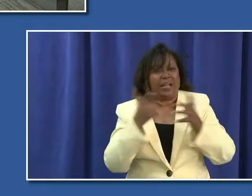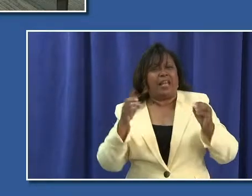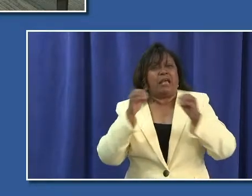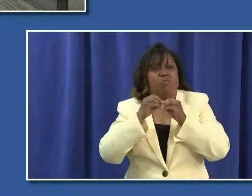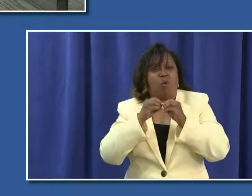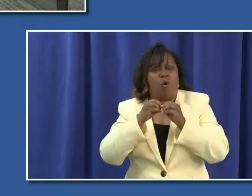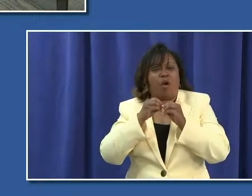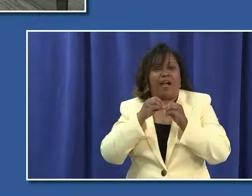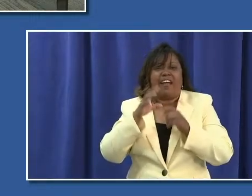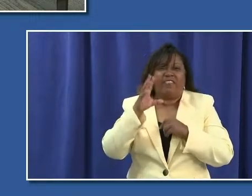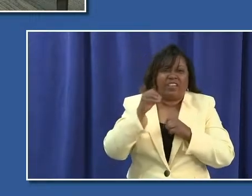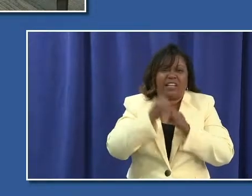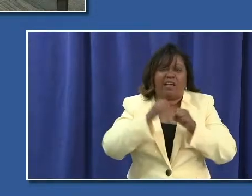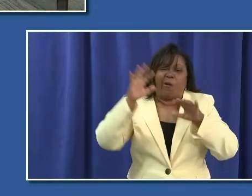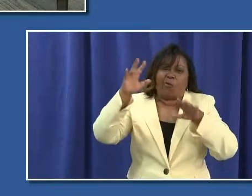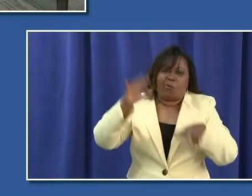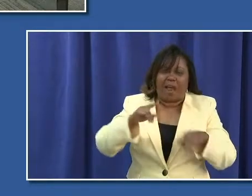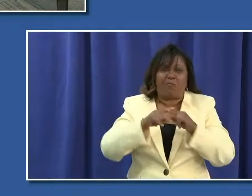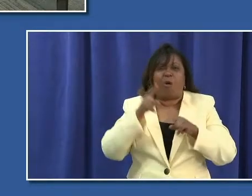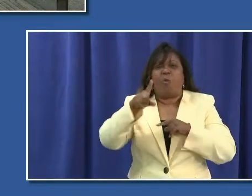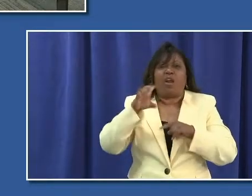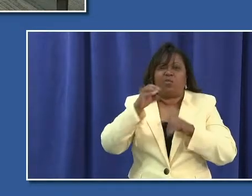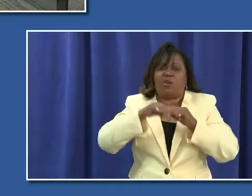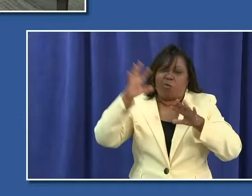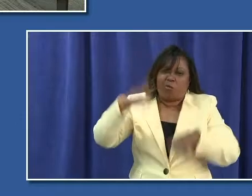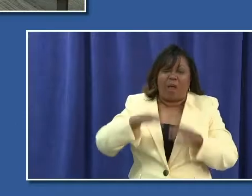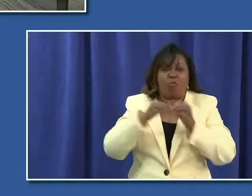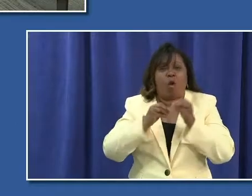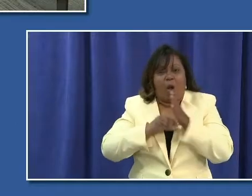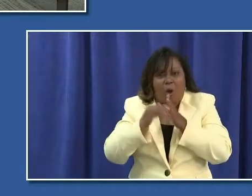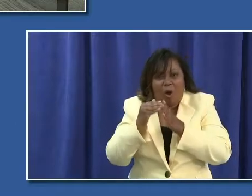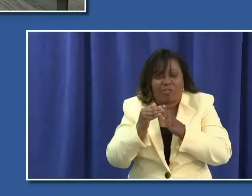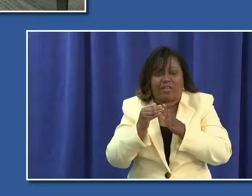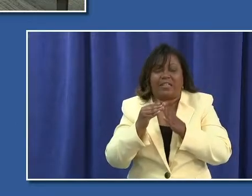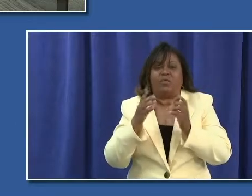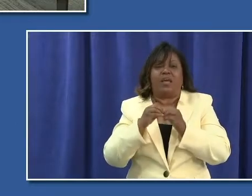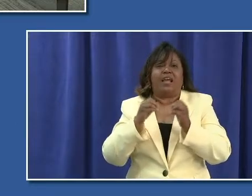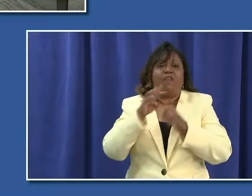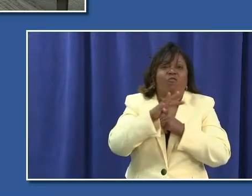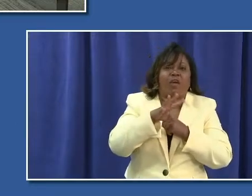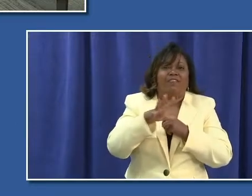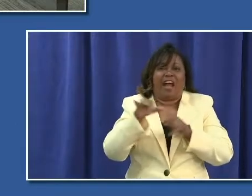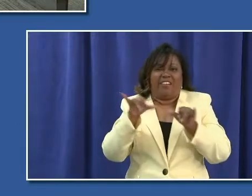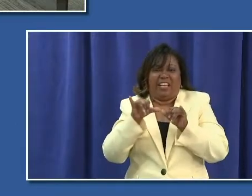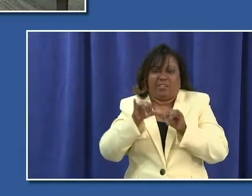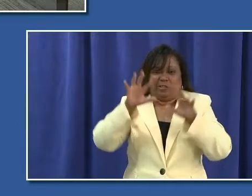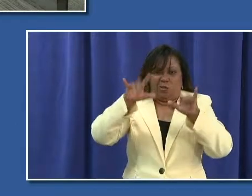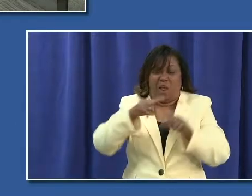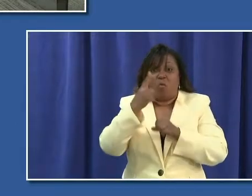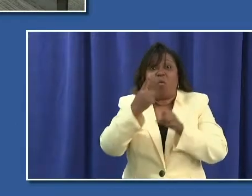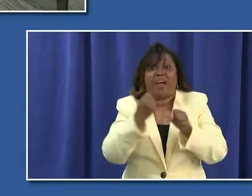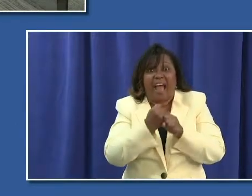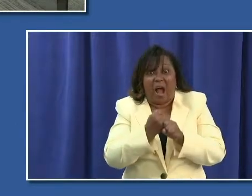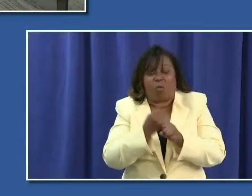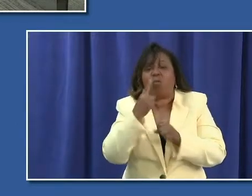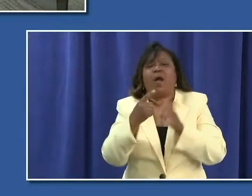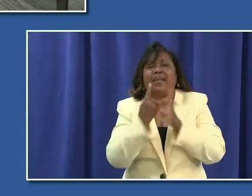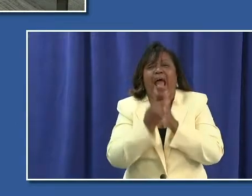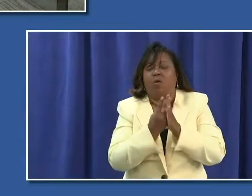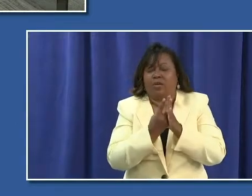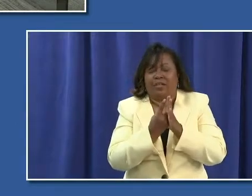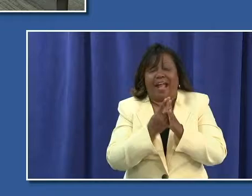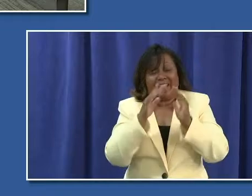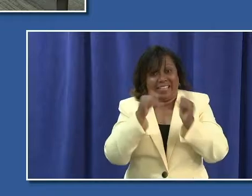more 50-year rains, more 100-year rains more frequently, right? Where we're getting 4 to 5 inches of rain within an hour. So the